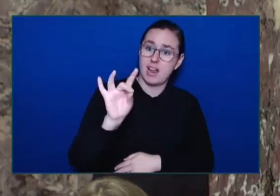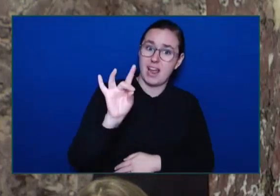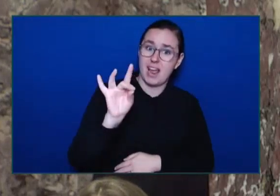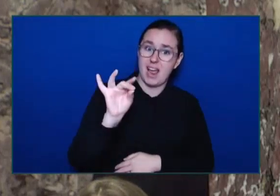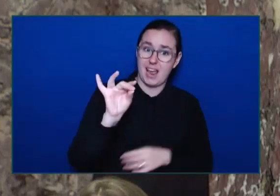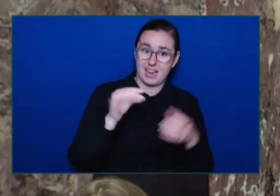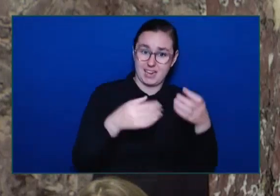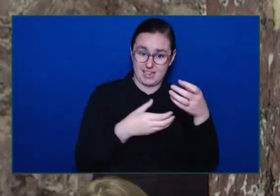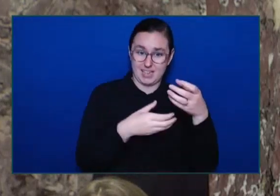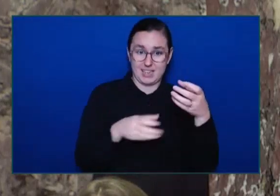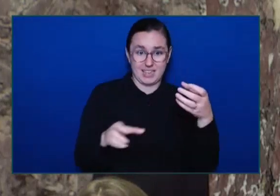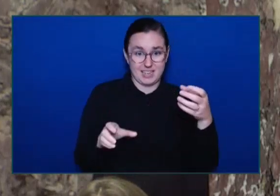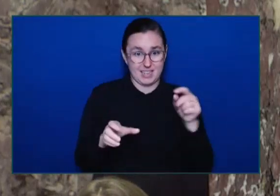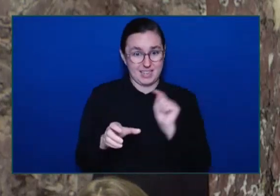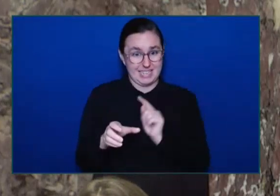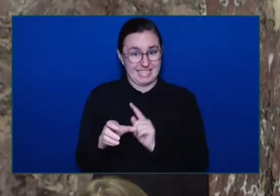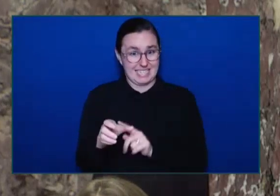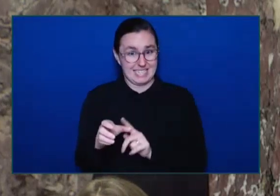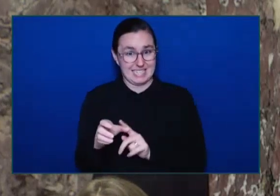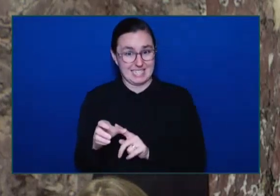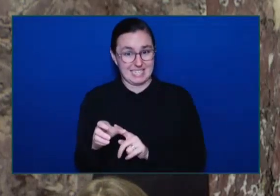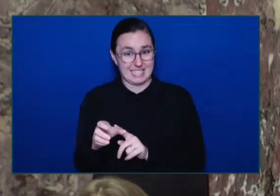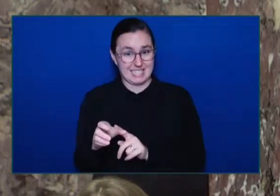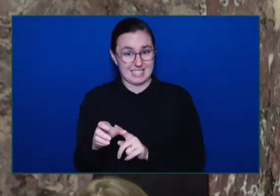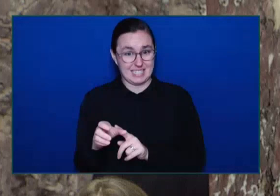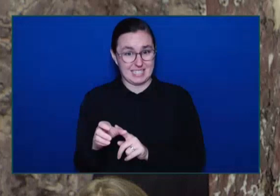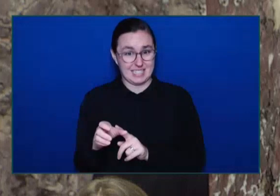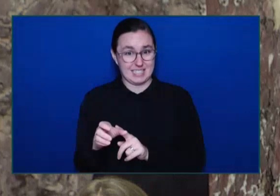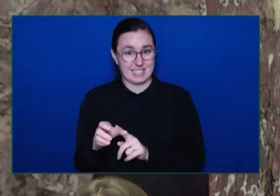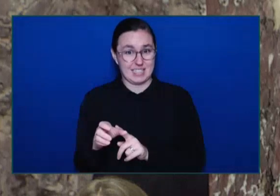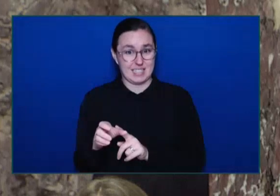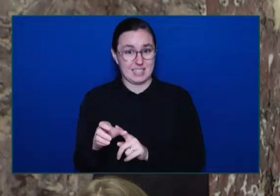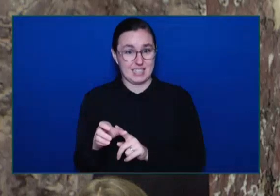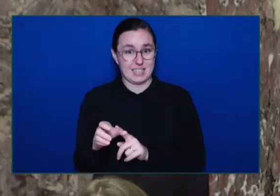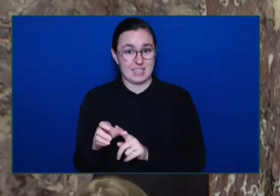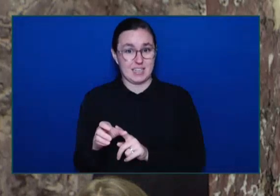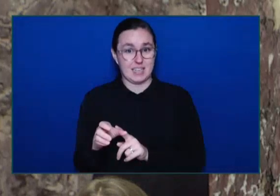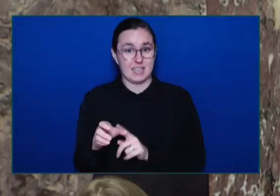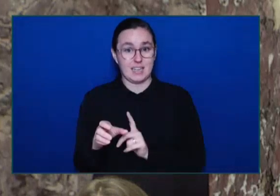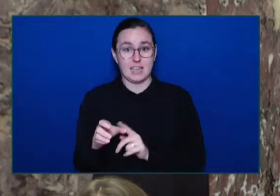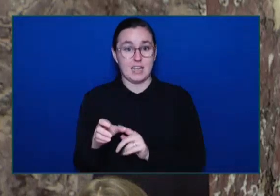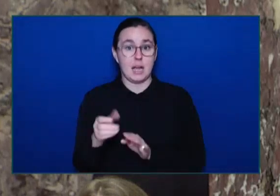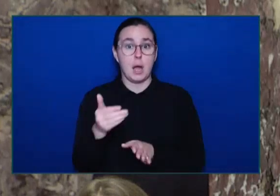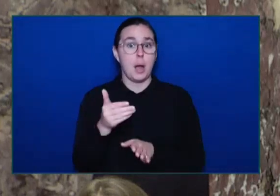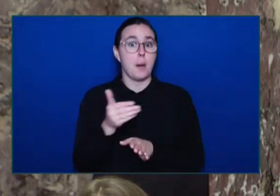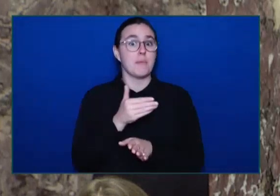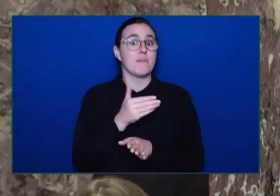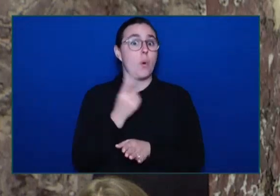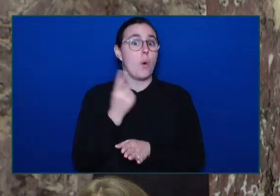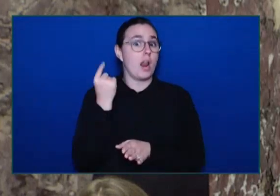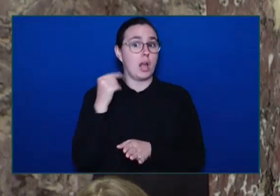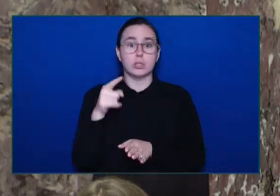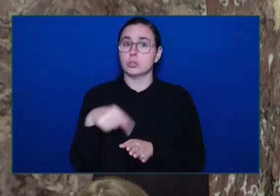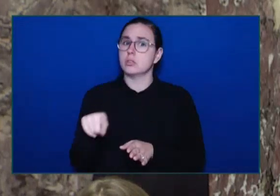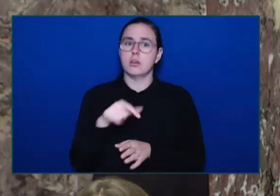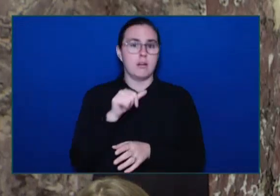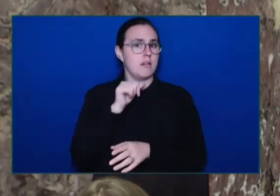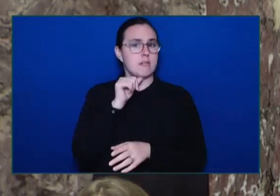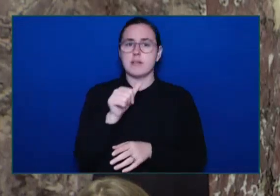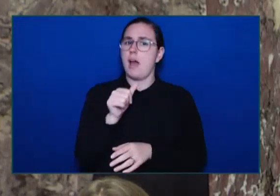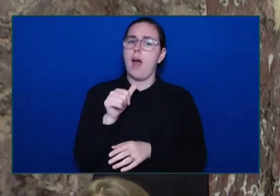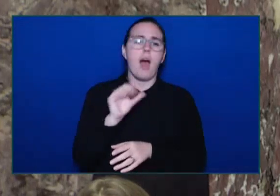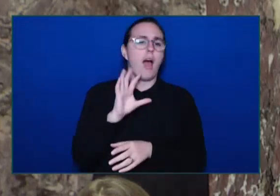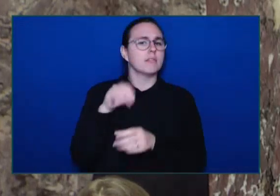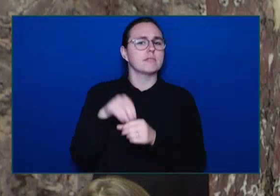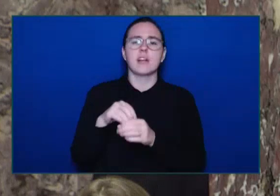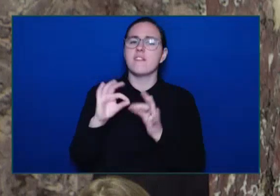of whom did not do longitudinal family practice last year. In addition, Honourable Speaker, we lead Canada in the